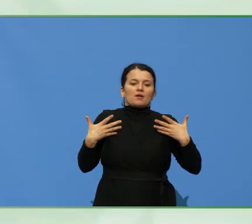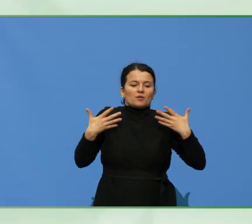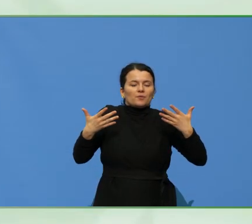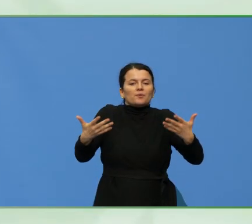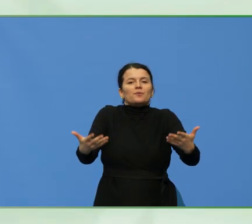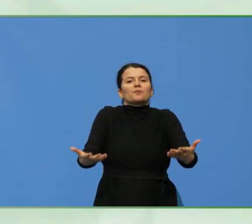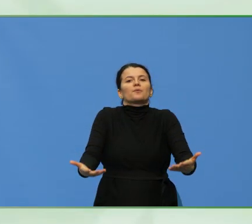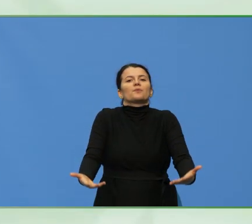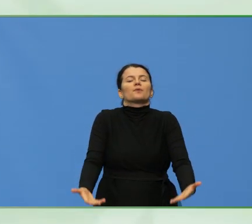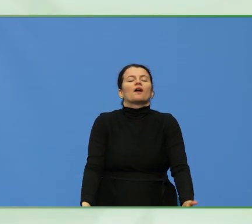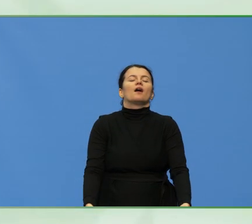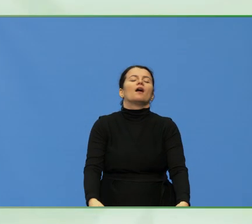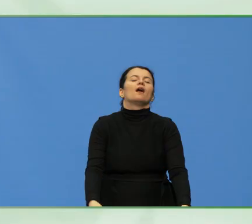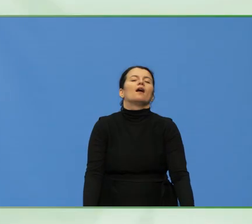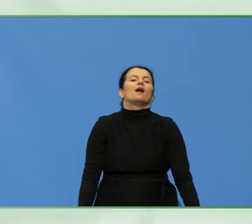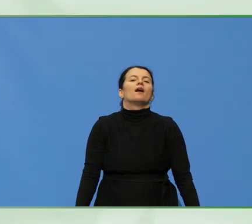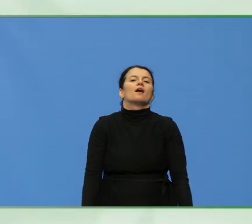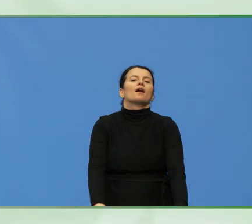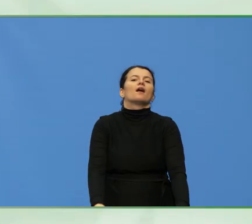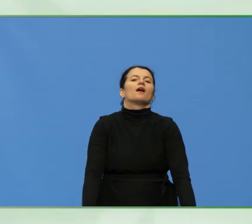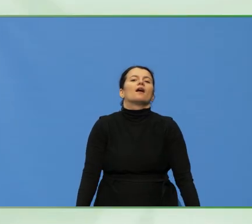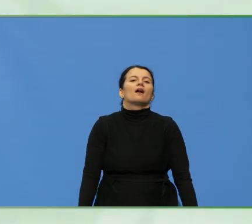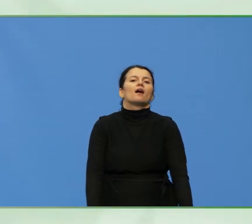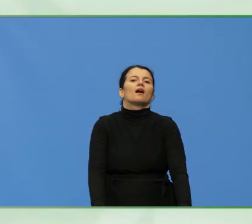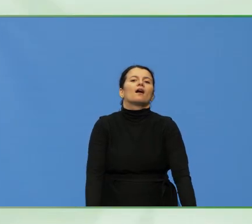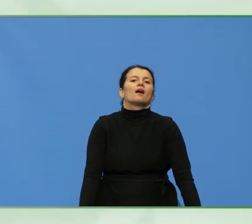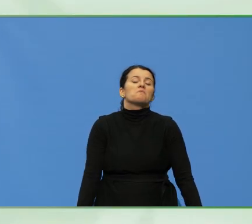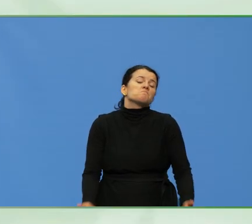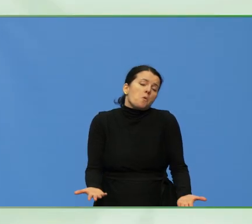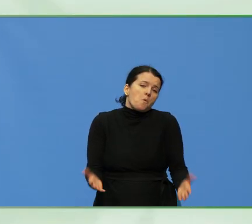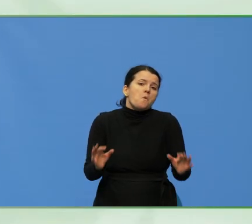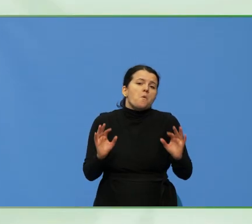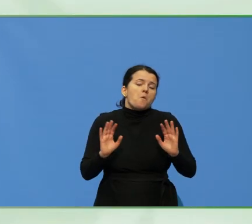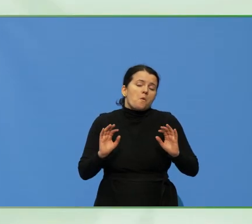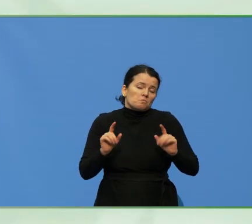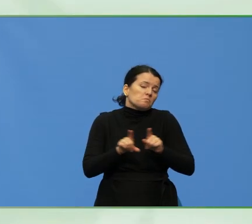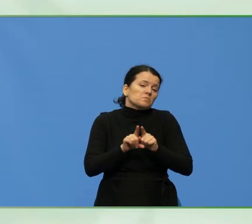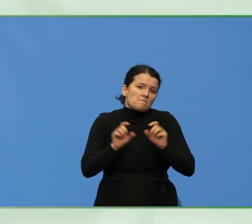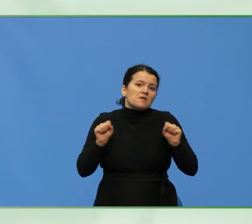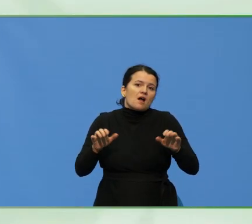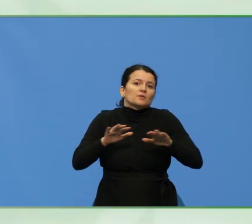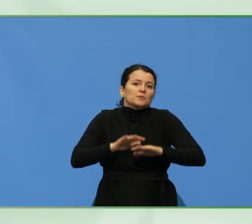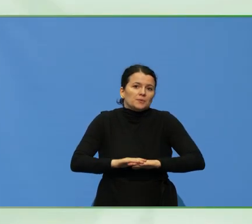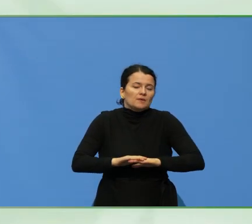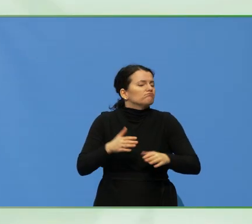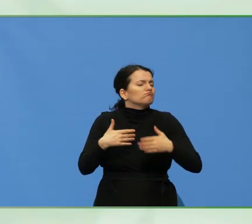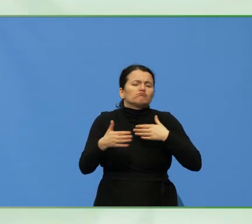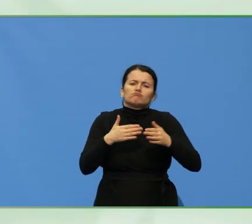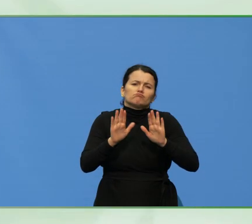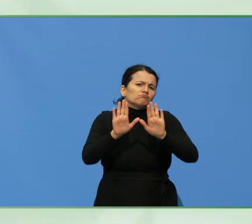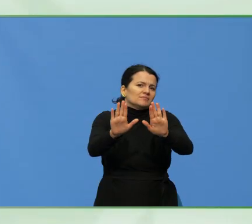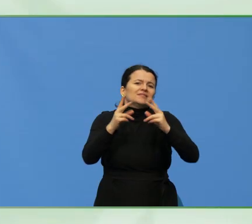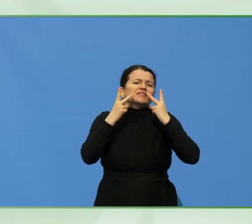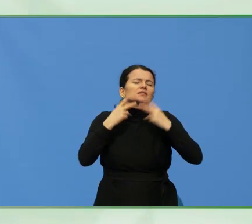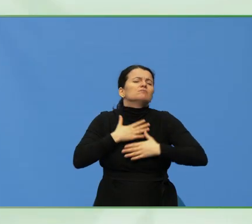them dangle down by the feet. There is no right or wrong. There is no judgment of where your body is or